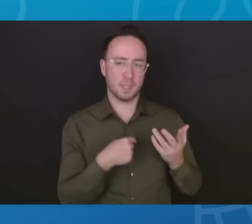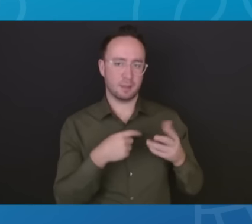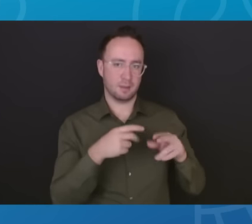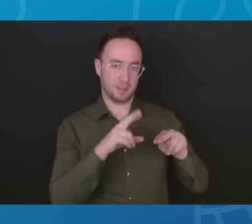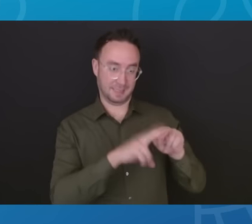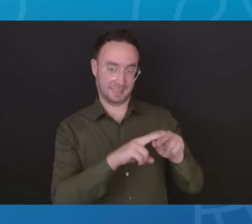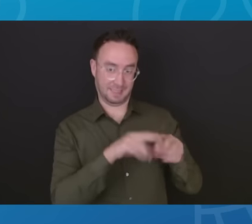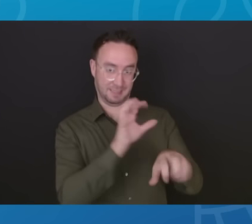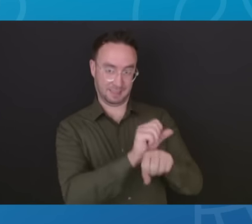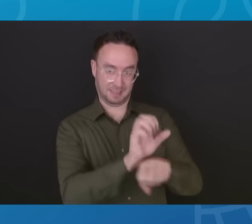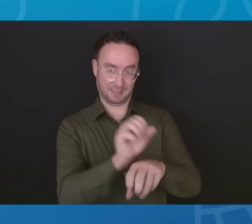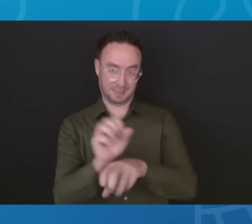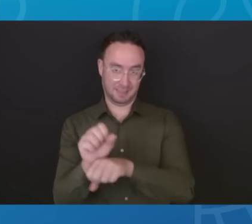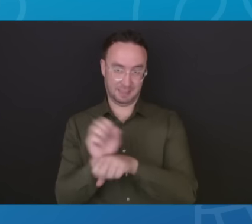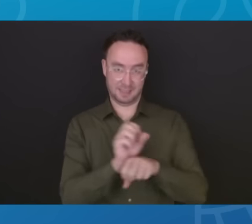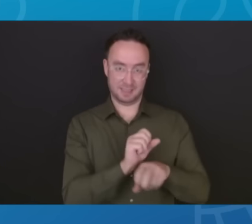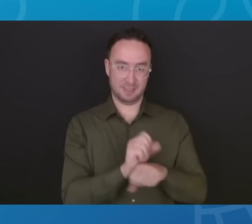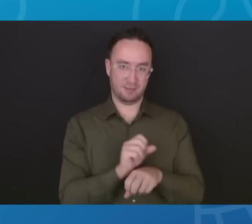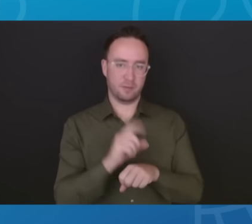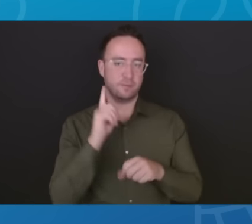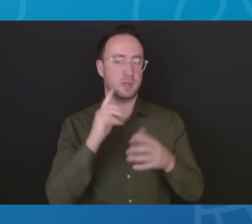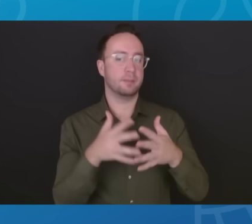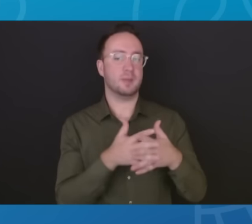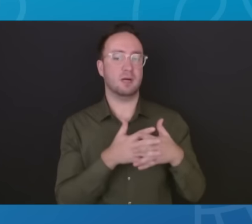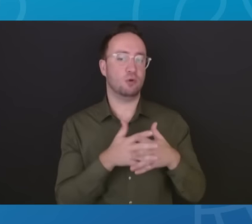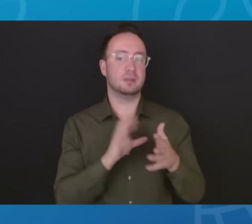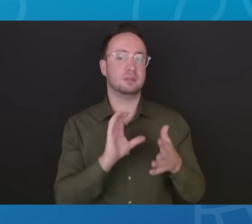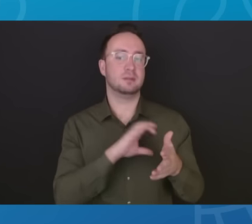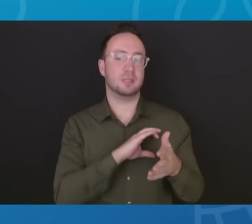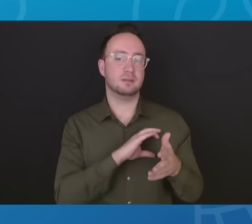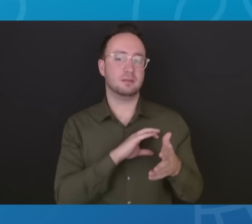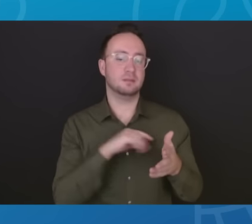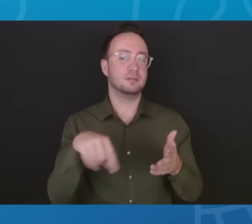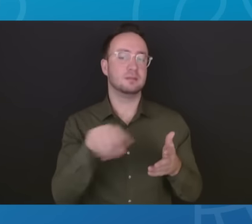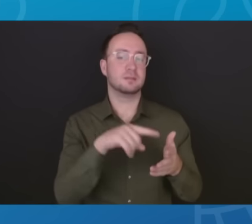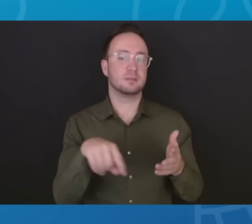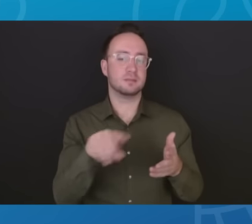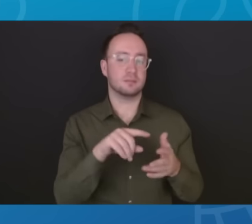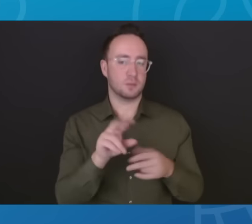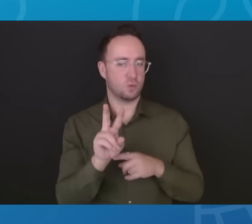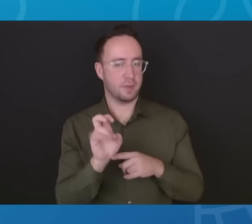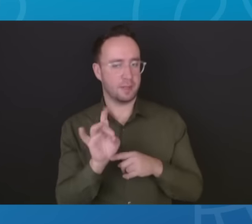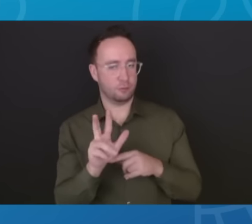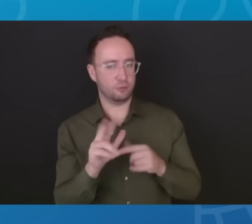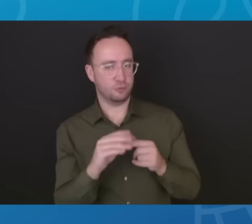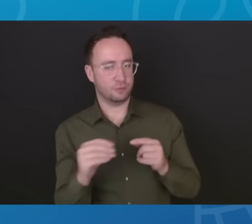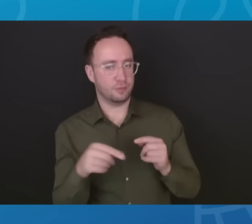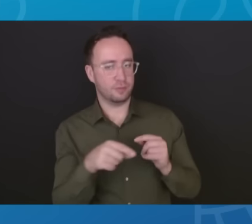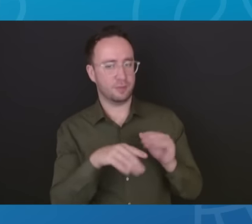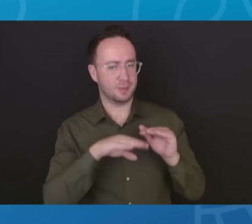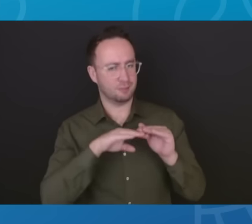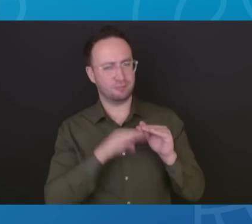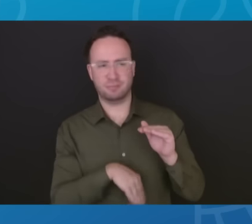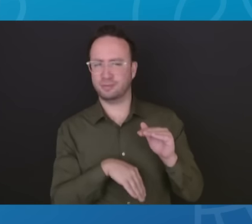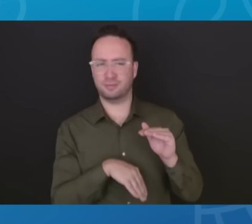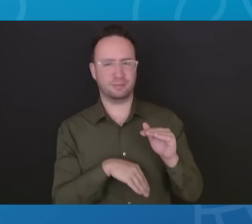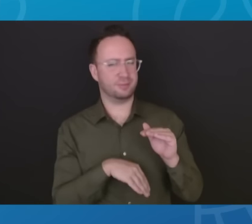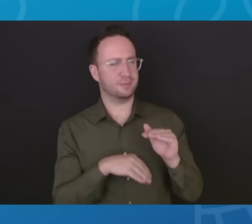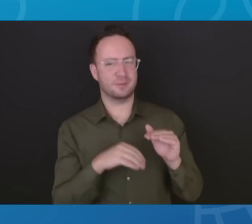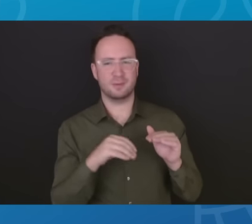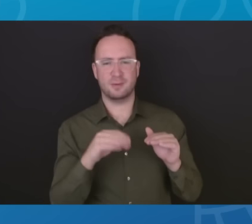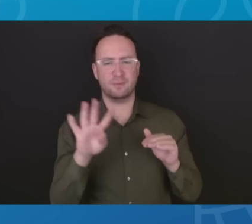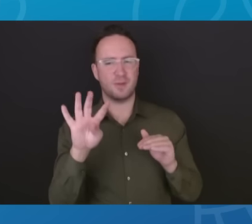American citizens, the price for those seats on Middle East Airways has been far, far less than you see as the thousand, somewhere less than $400. So